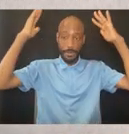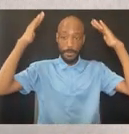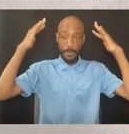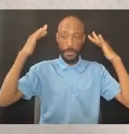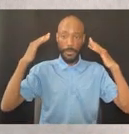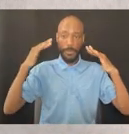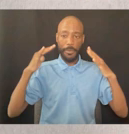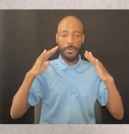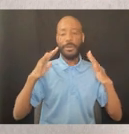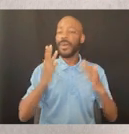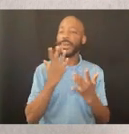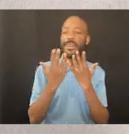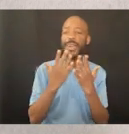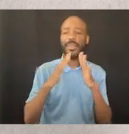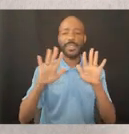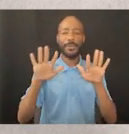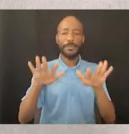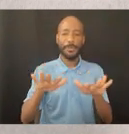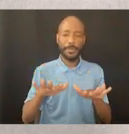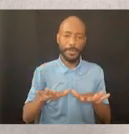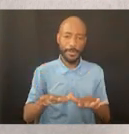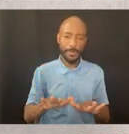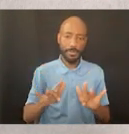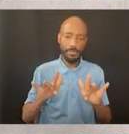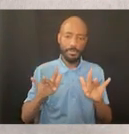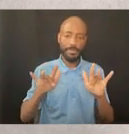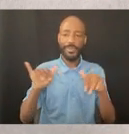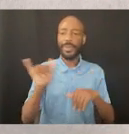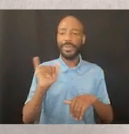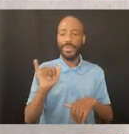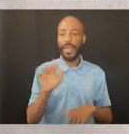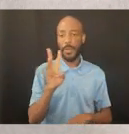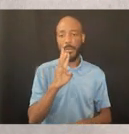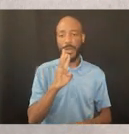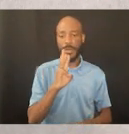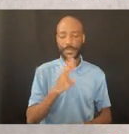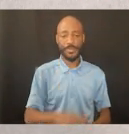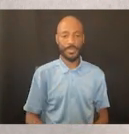shimmer like water and reflections on water.